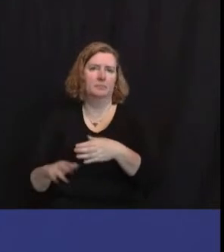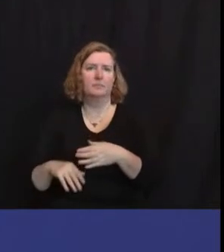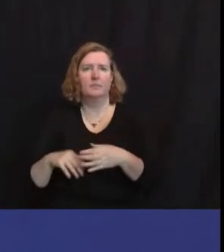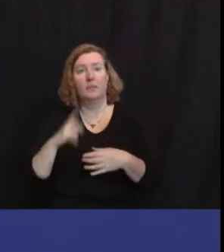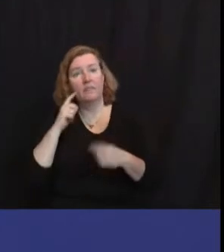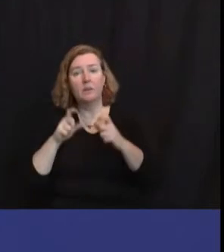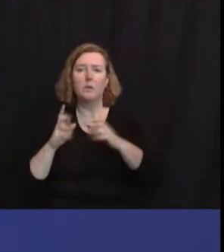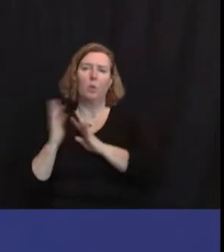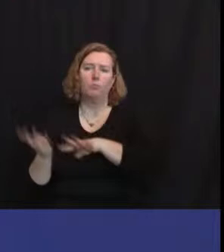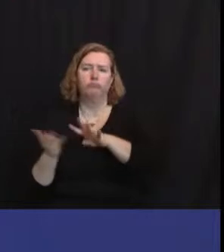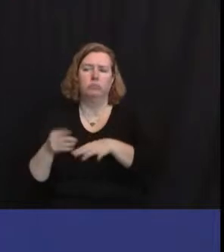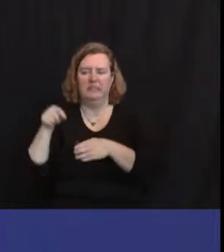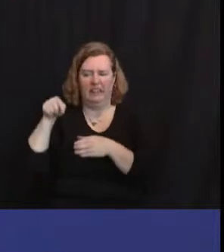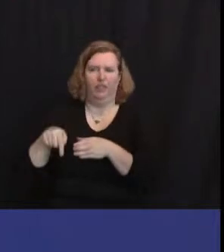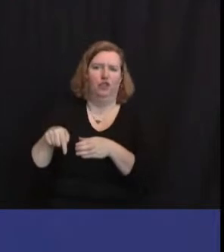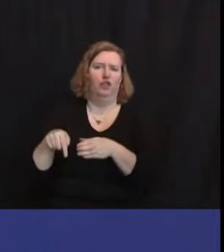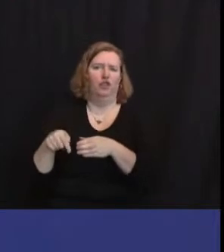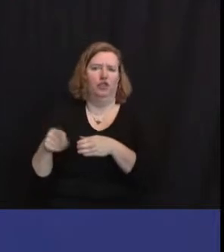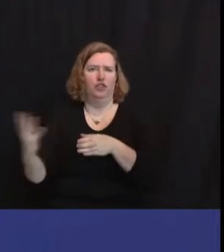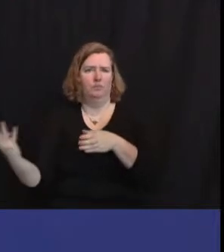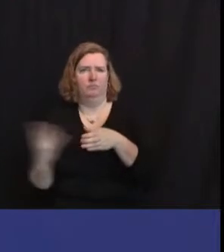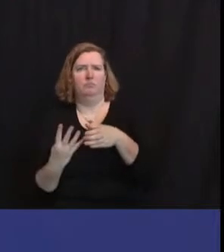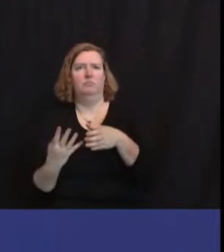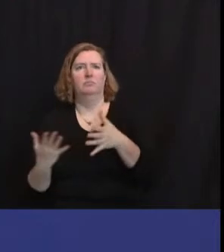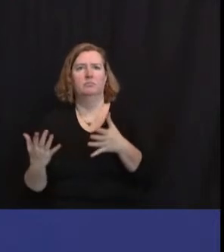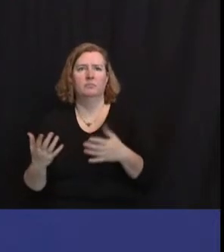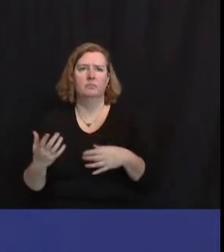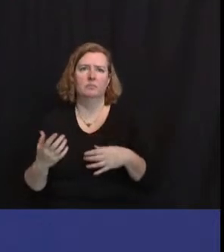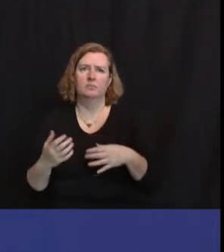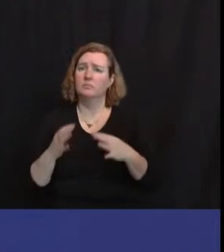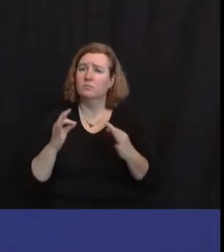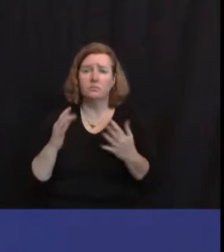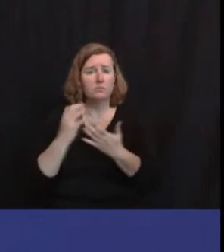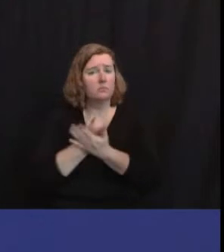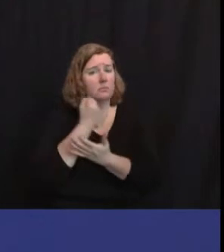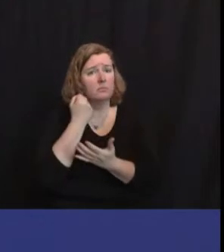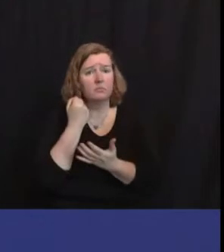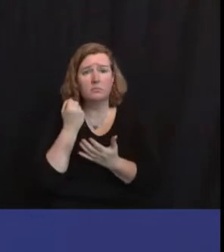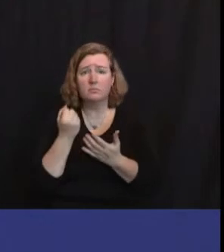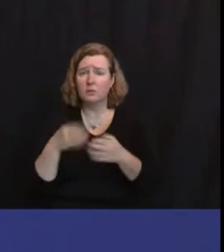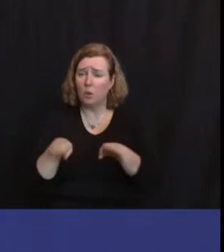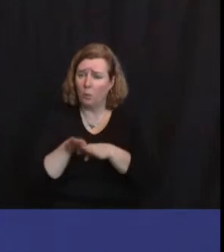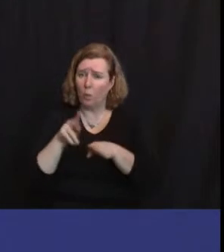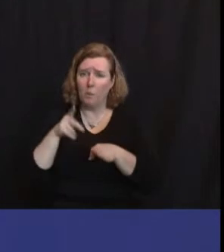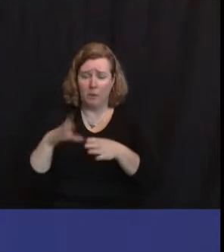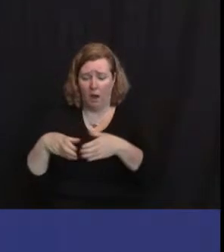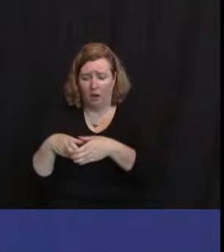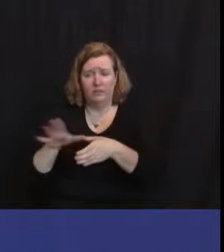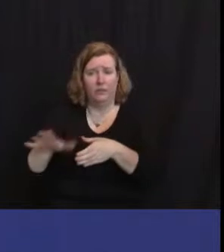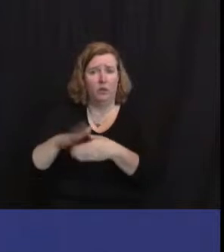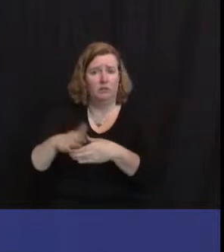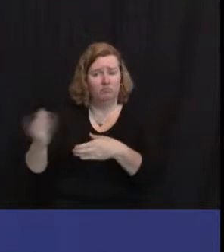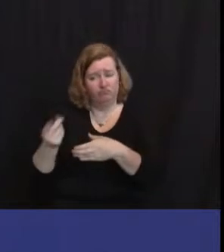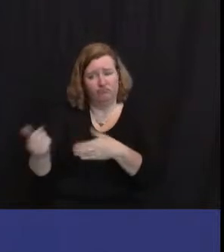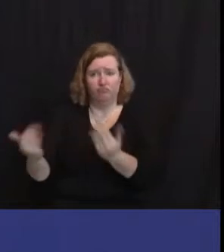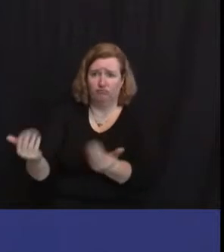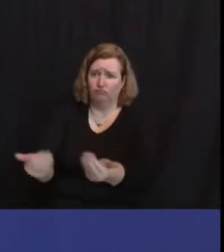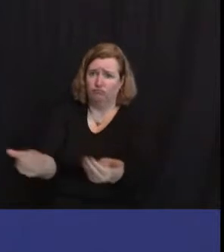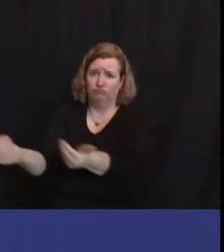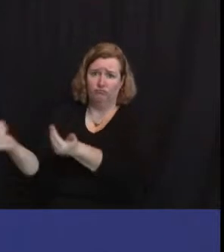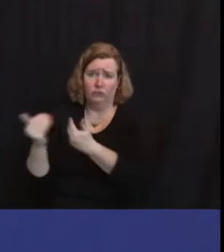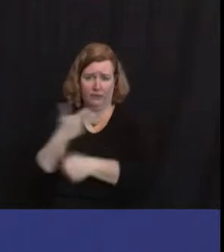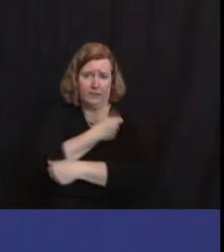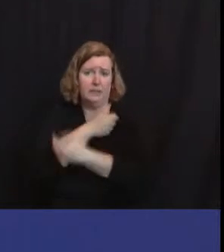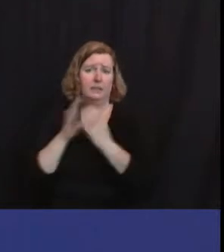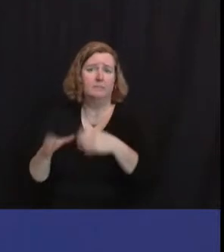they're all basically right there. So a closed pod was ideal for them. I have been with NJ Transit in between yesterday, acknowledging the